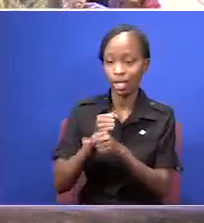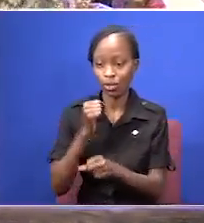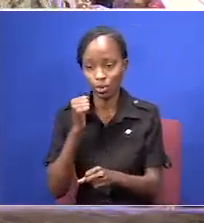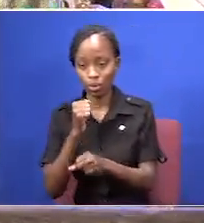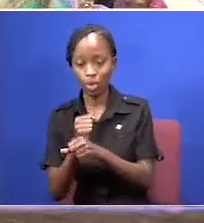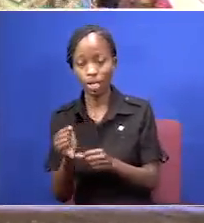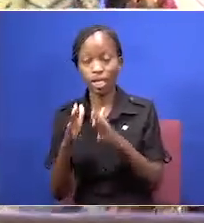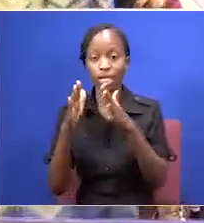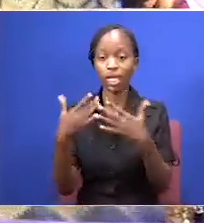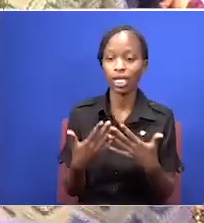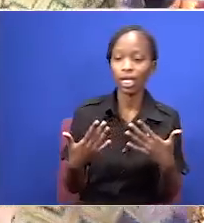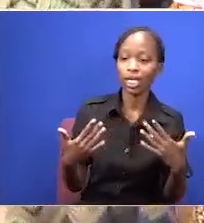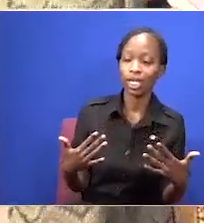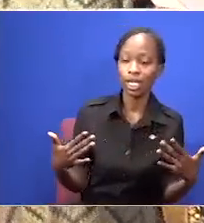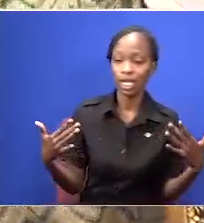one more time